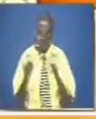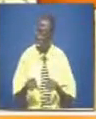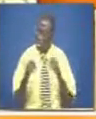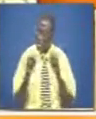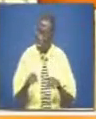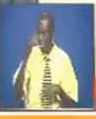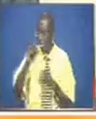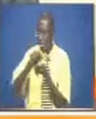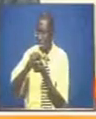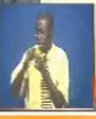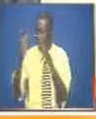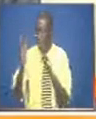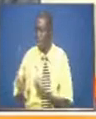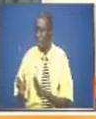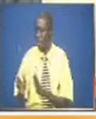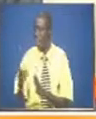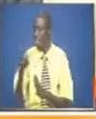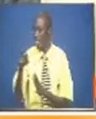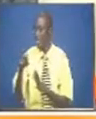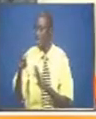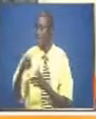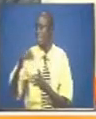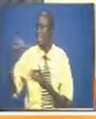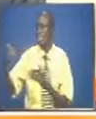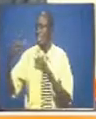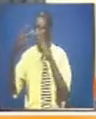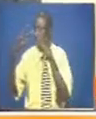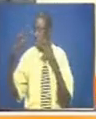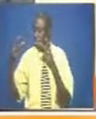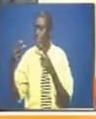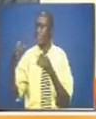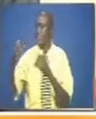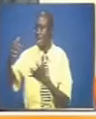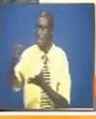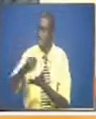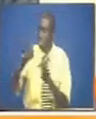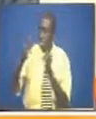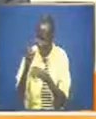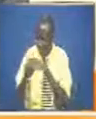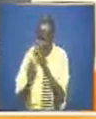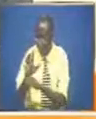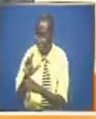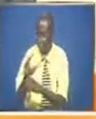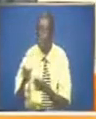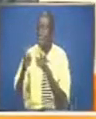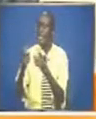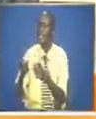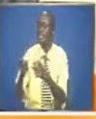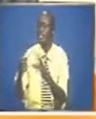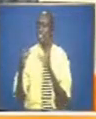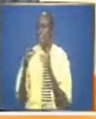open, the teacher becomes the parent also. But in the church, in the